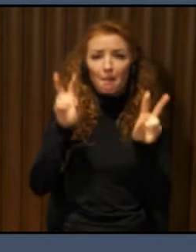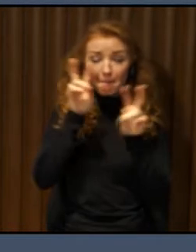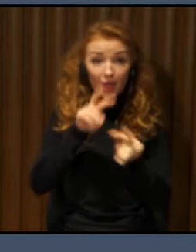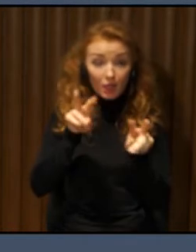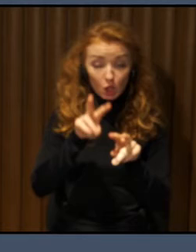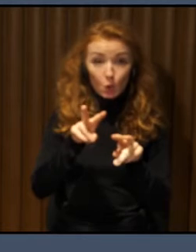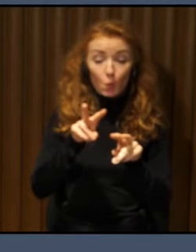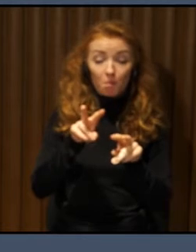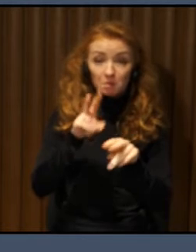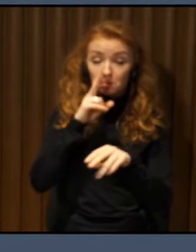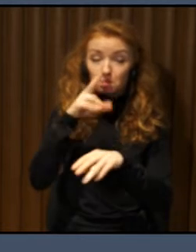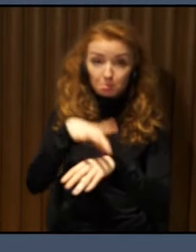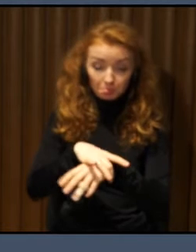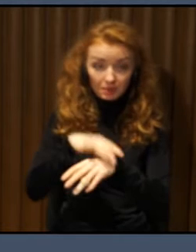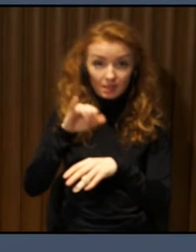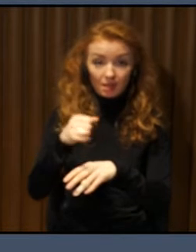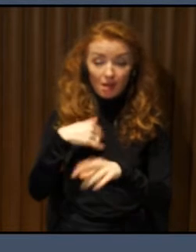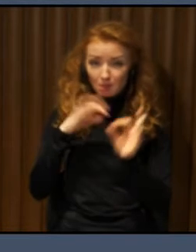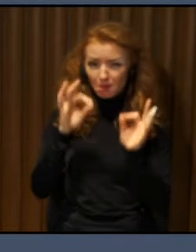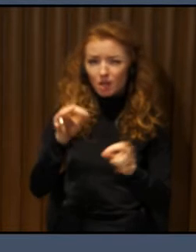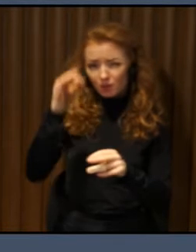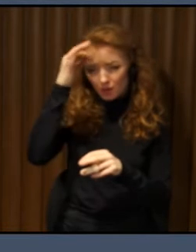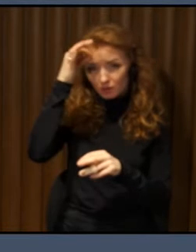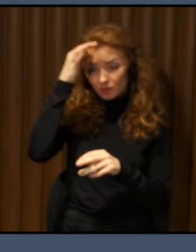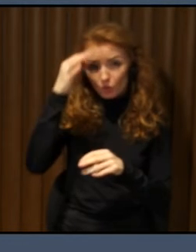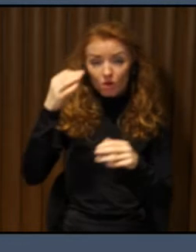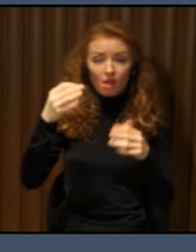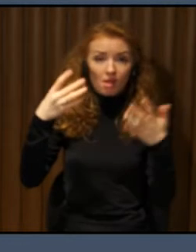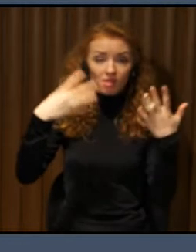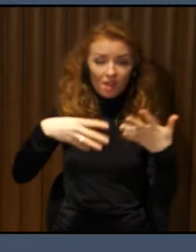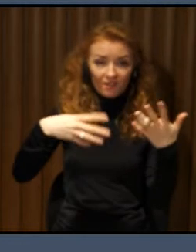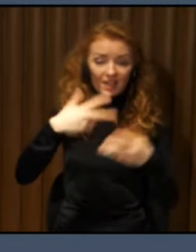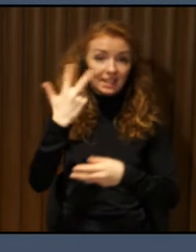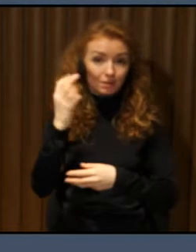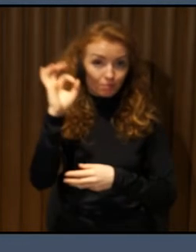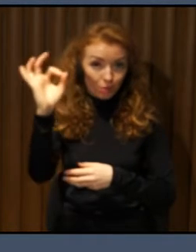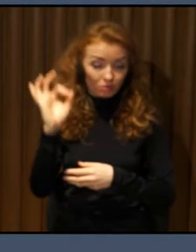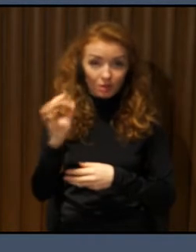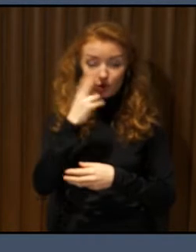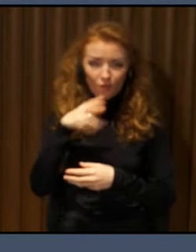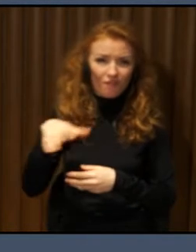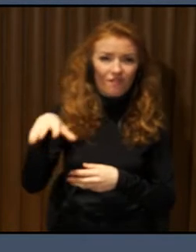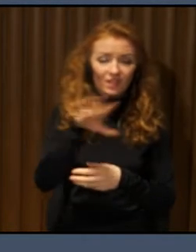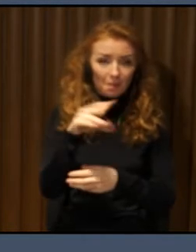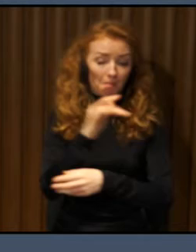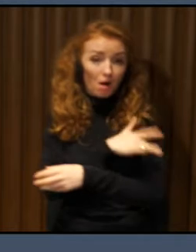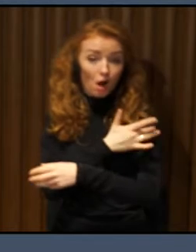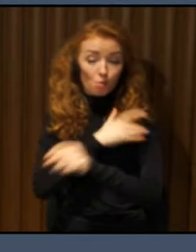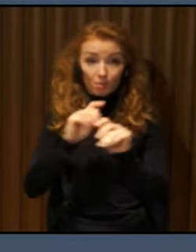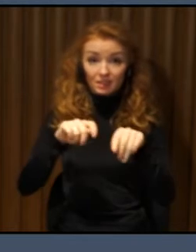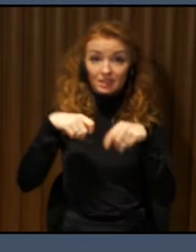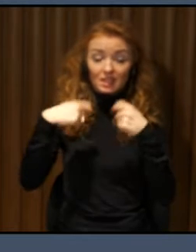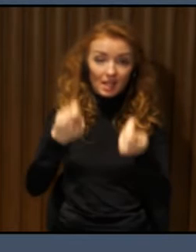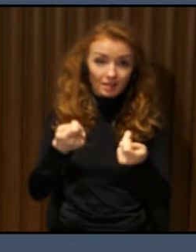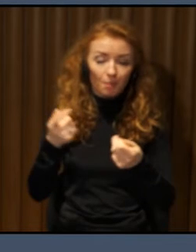remember my numbers correctly, about 93% of service providers in Canada are under 100 people. And